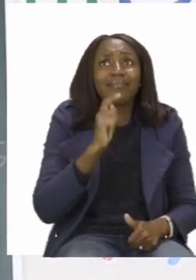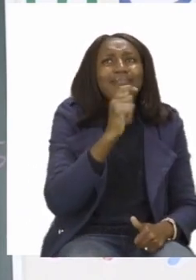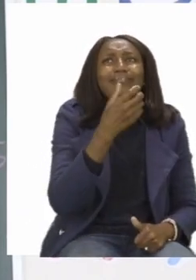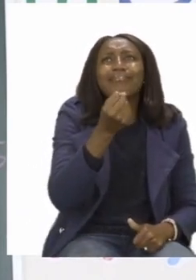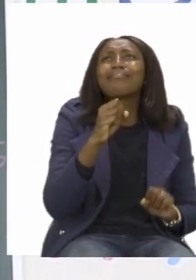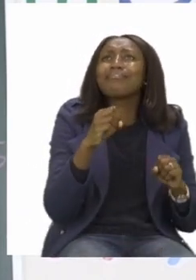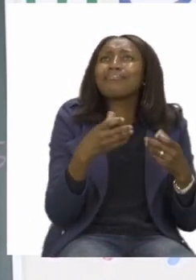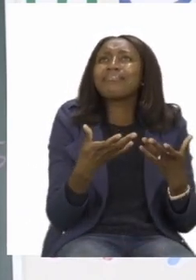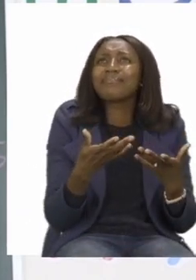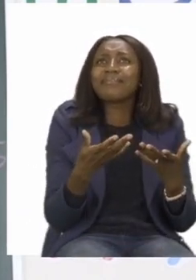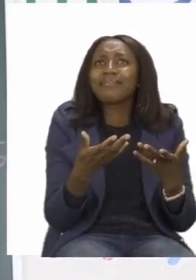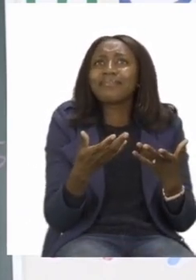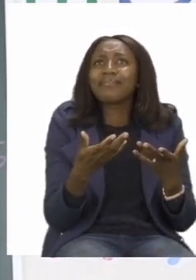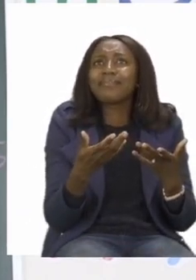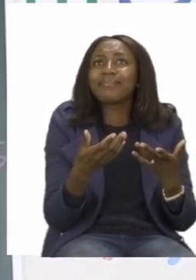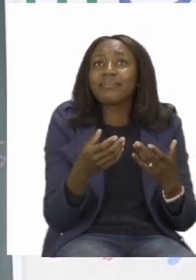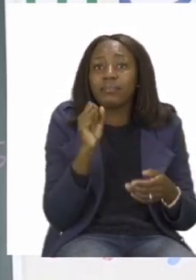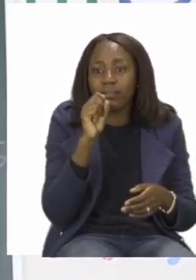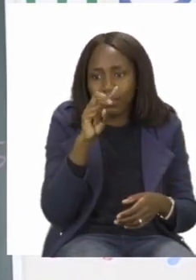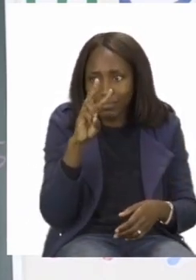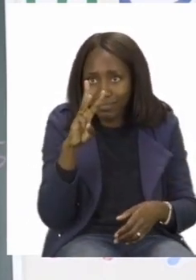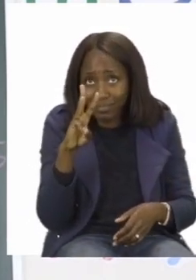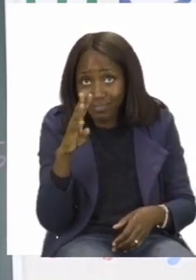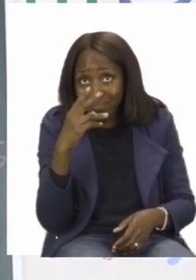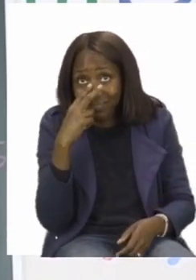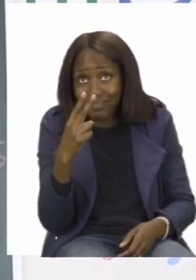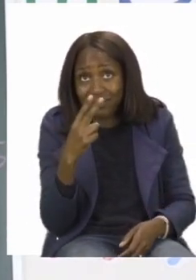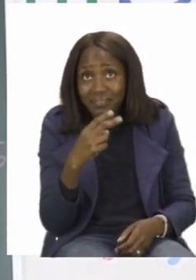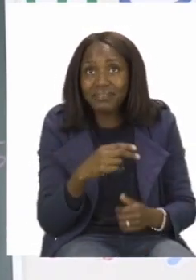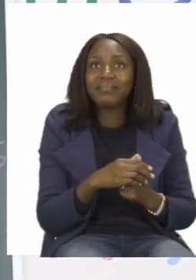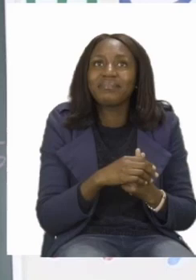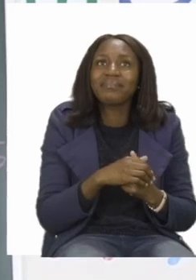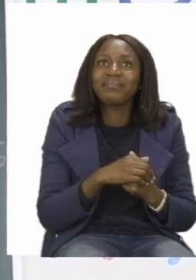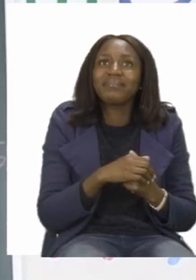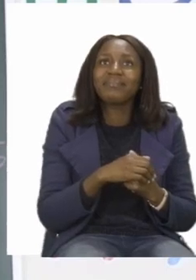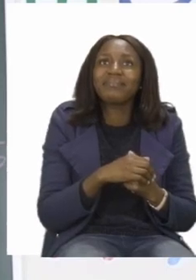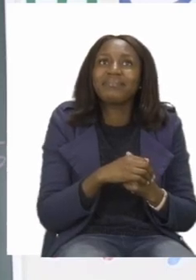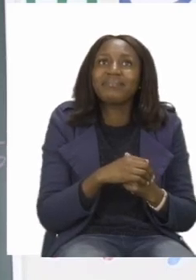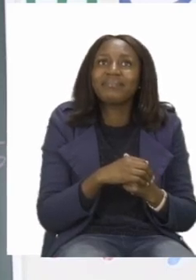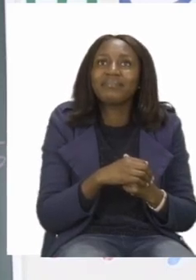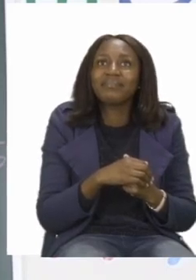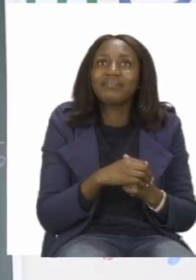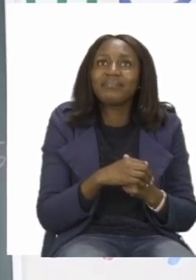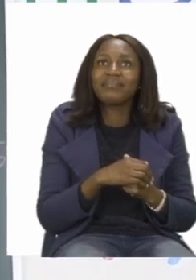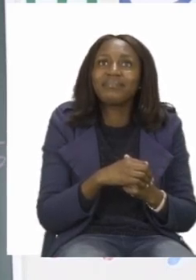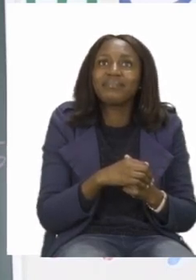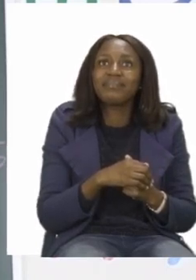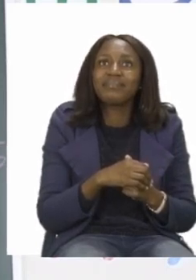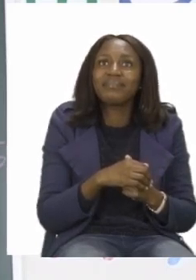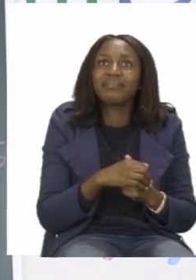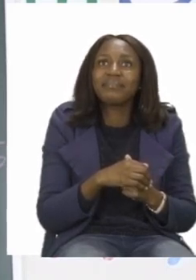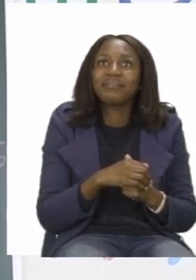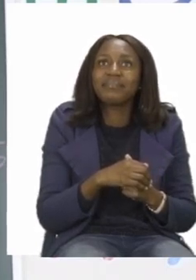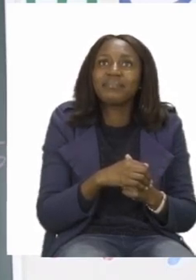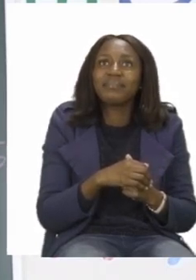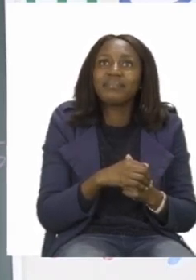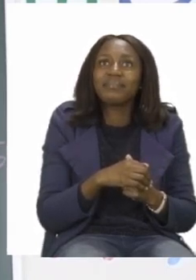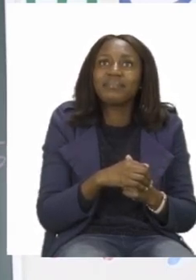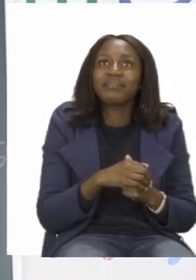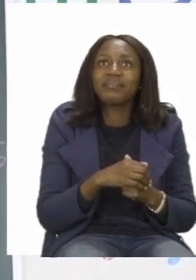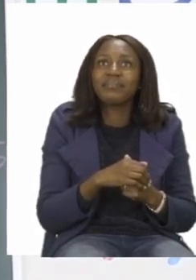which means whatever we have left is going to be our answer. Let's count how many he has